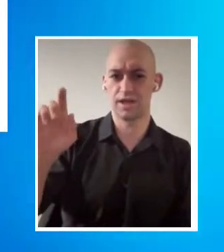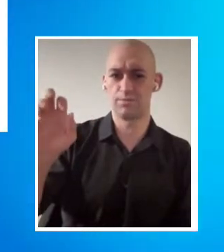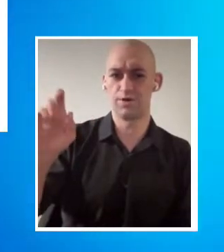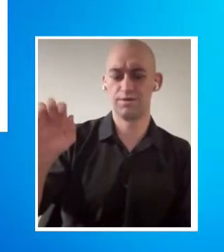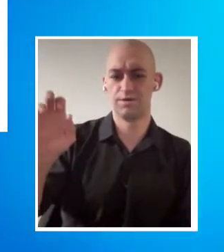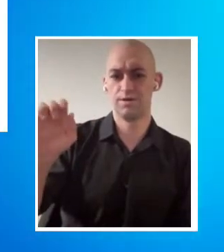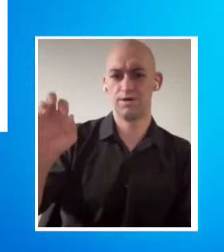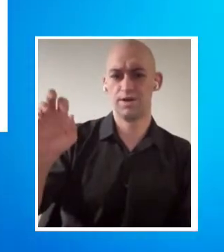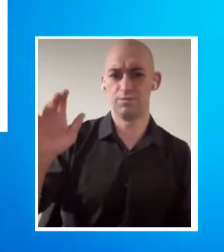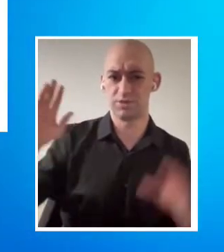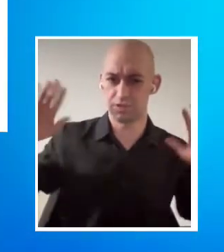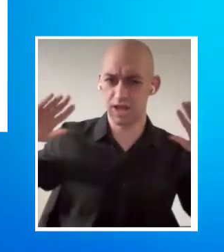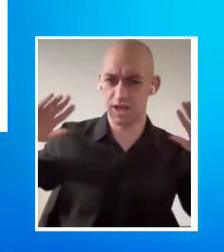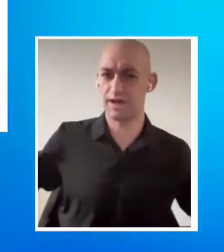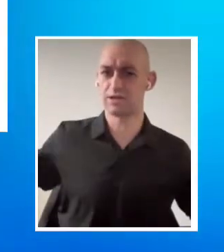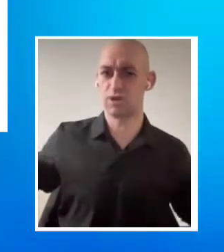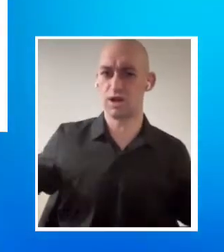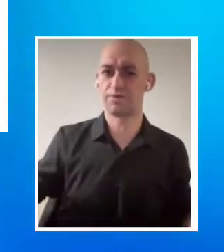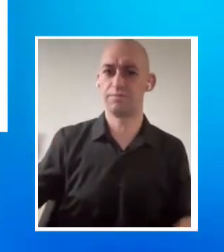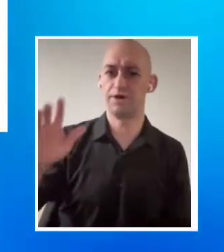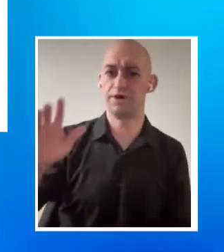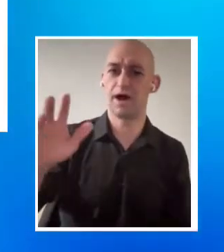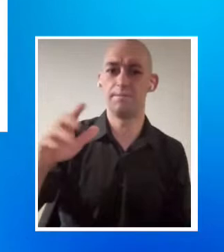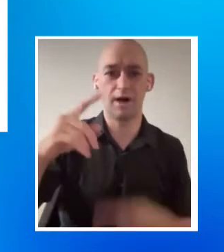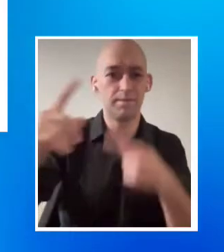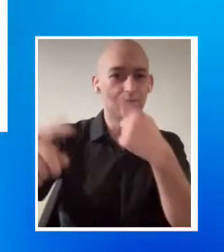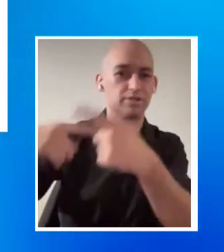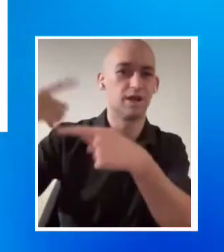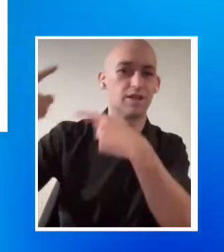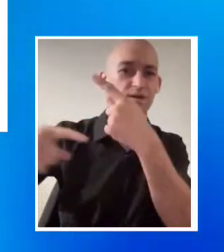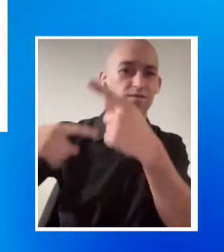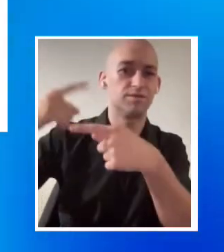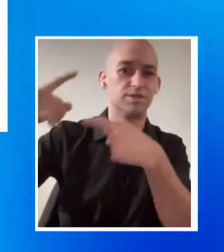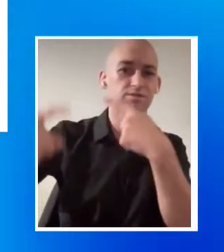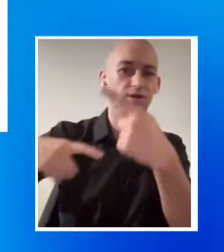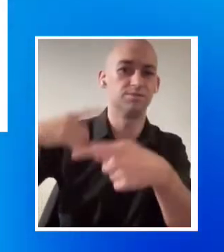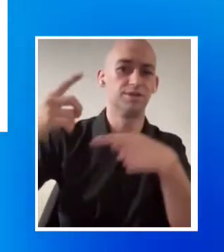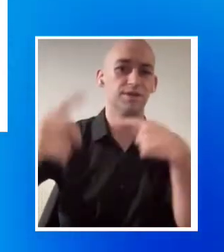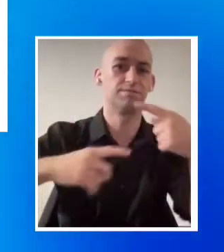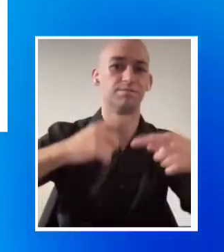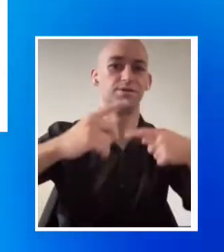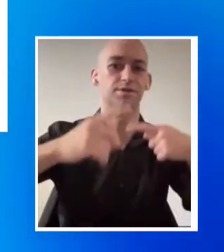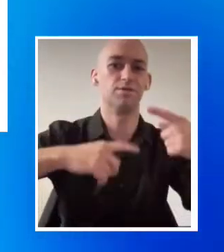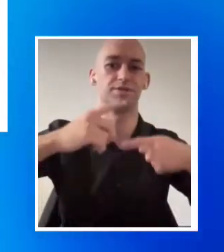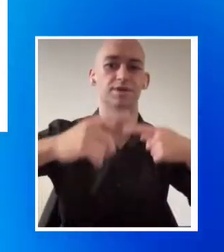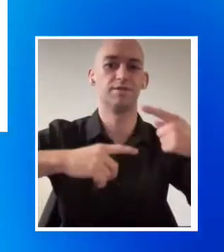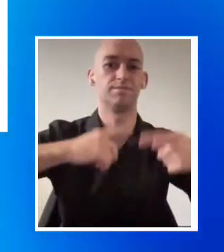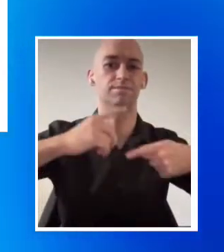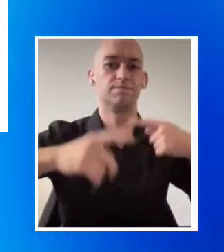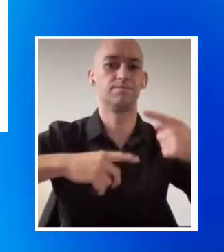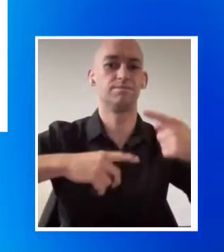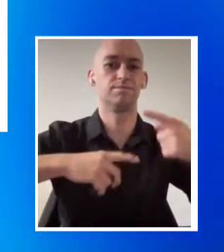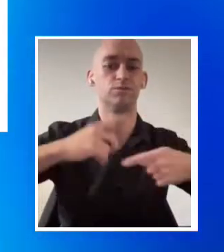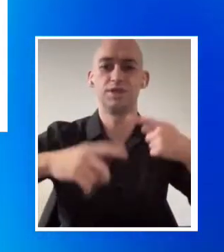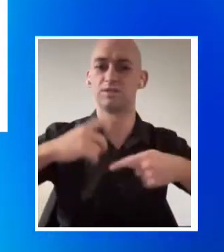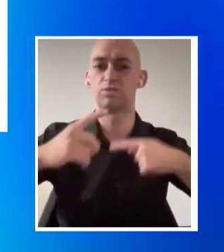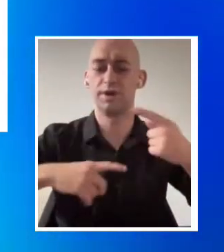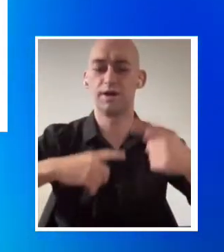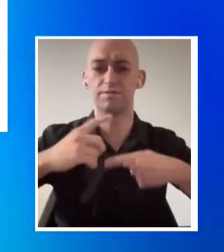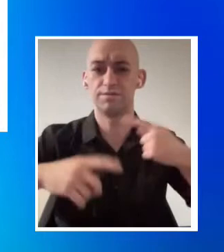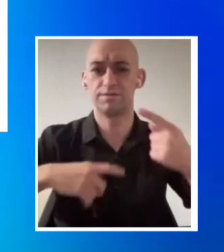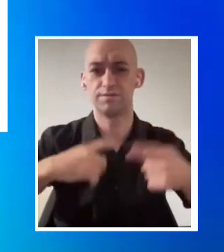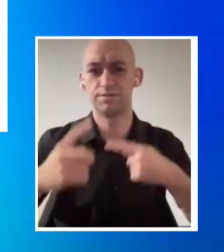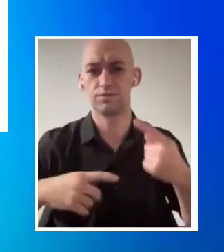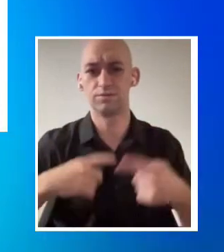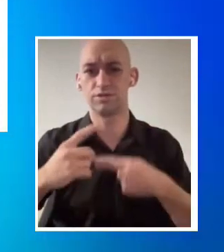for that camera and with a black backdrop. But I'm not really satisfied with this, what I'm seeing, but today that's what we